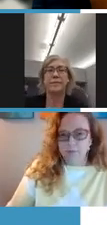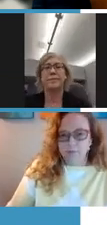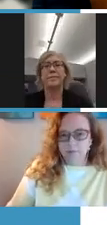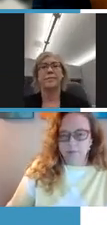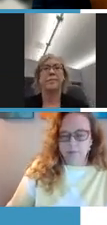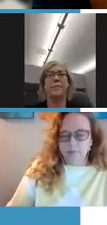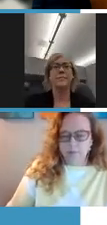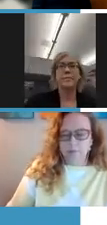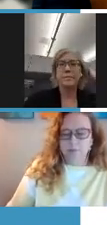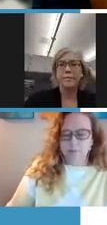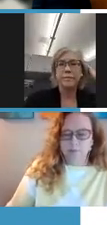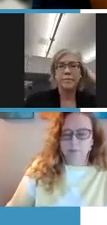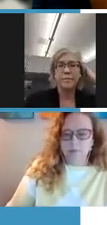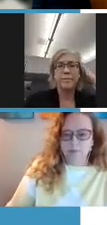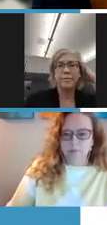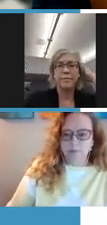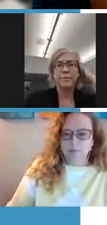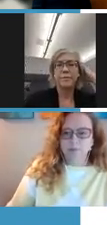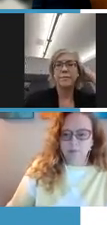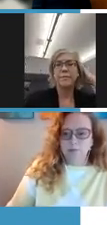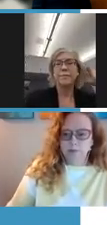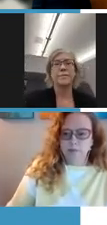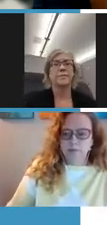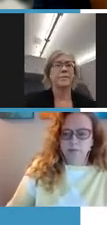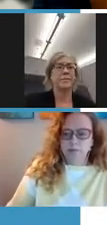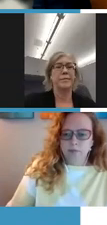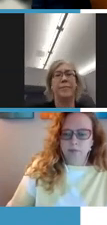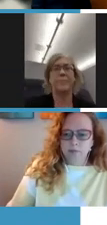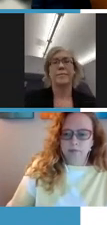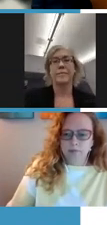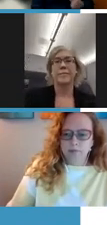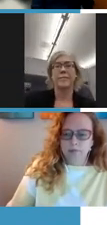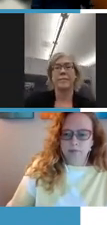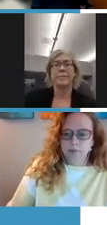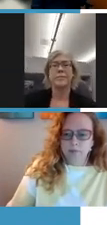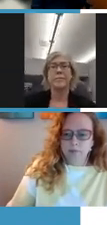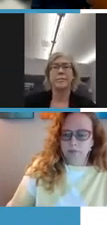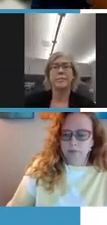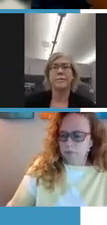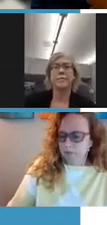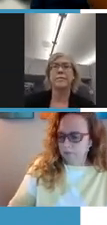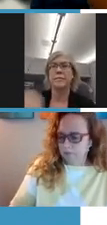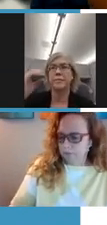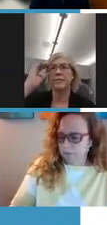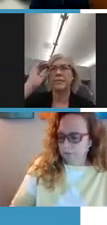youth with employment and training. They're year-round programs, and that information is also on the